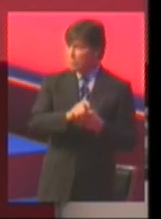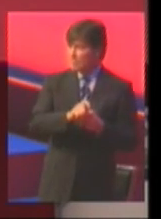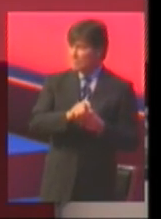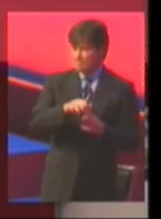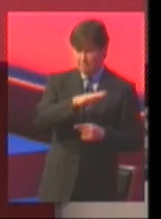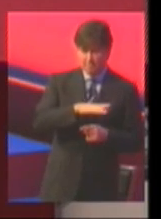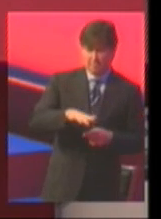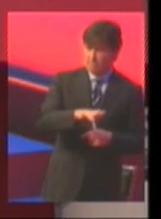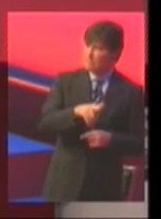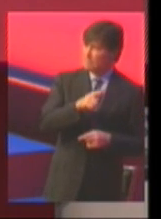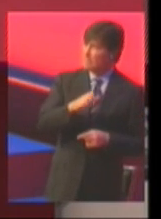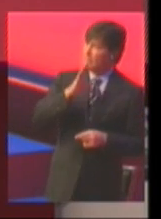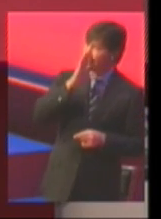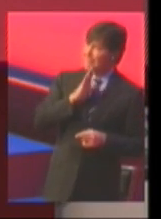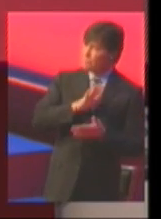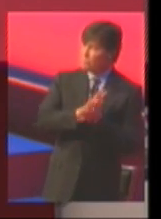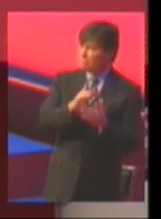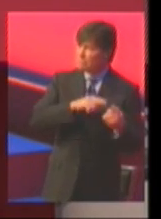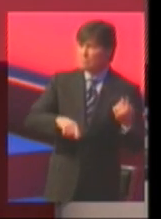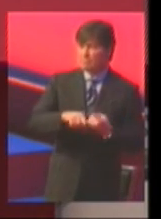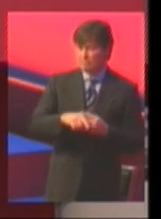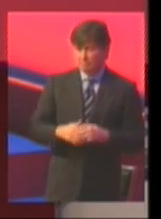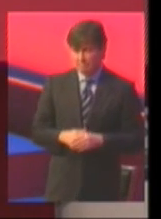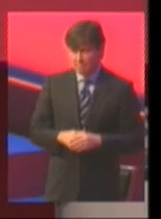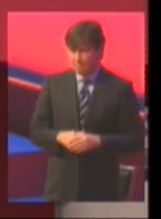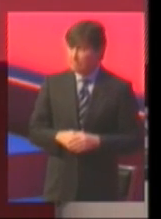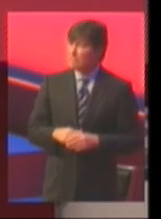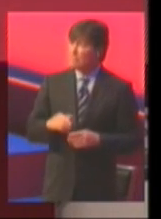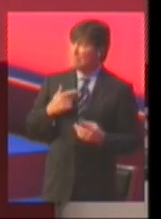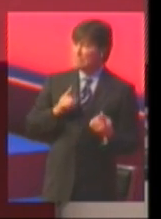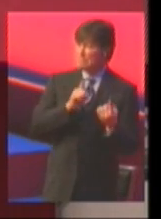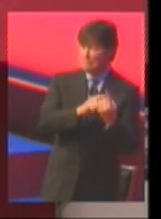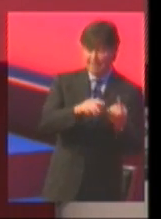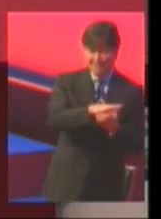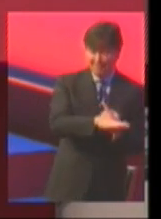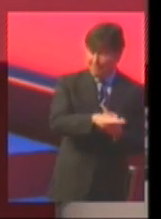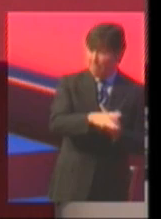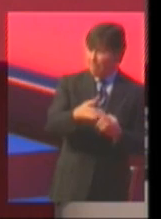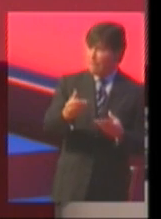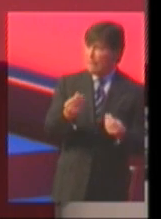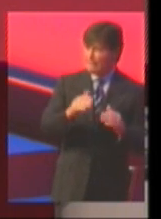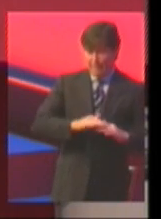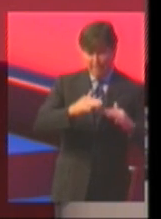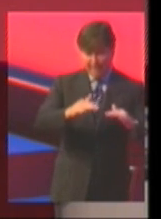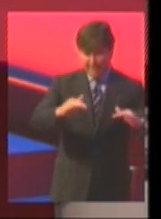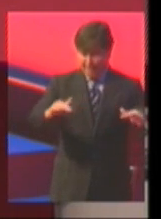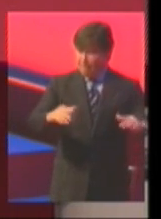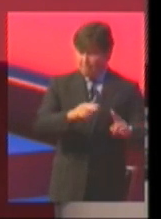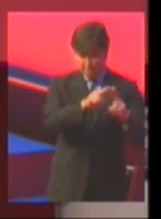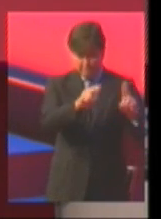front line of dangerous climate change. There we met families living on exposed sandbanks in